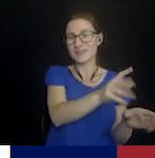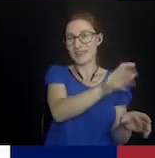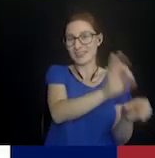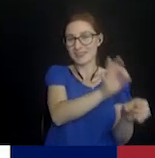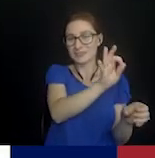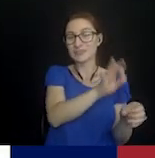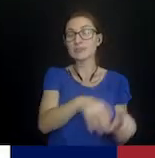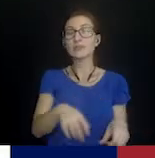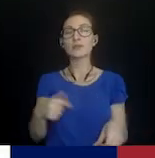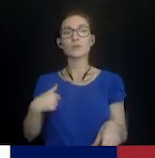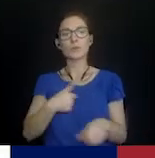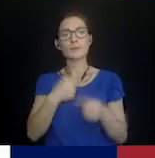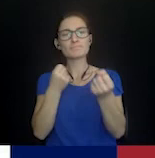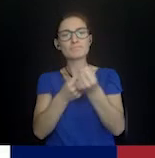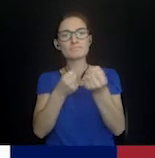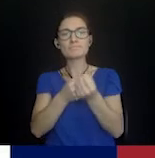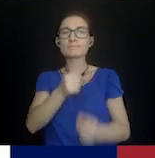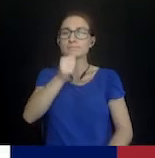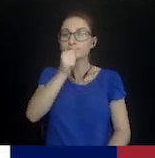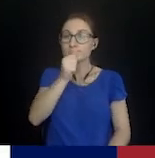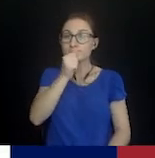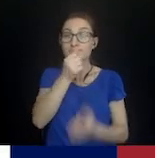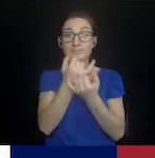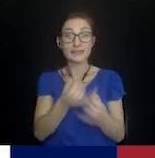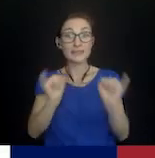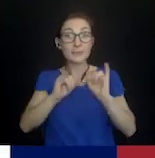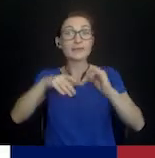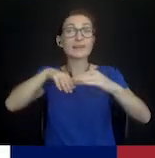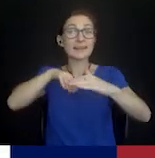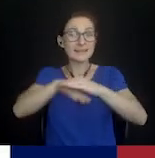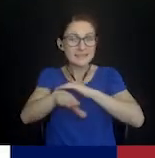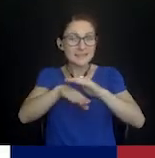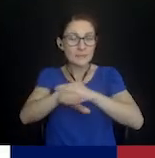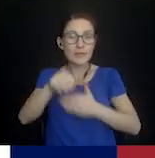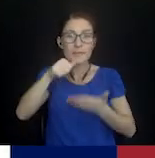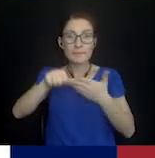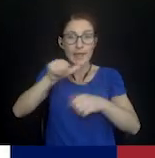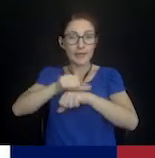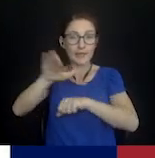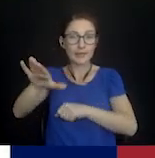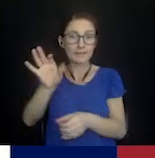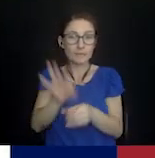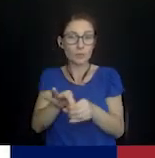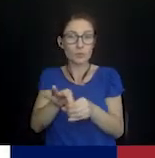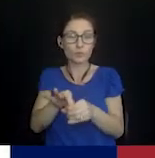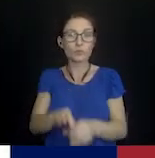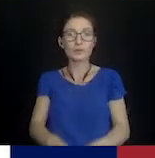for secret, independent, accessible mail-in voting.